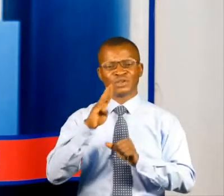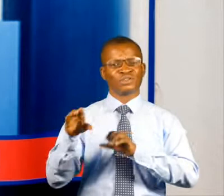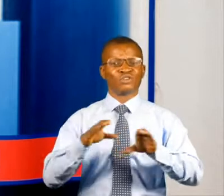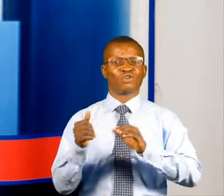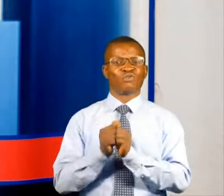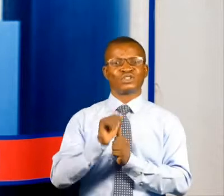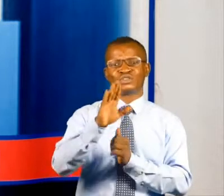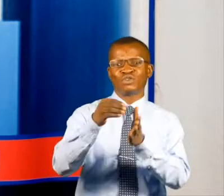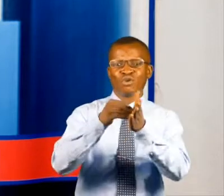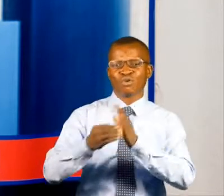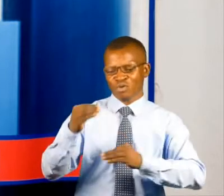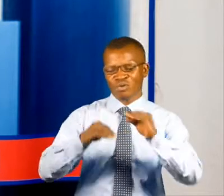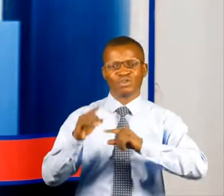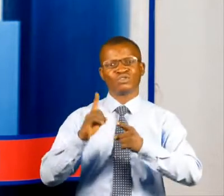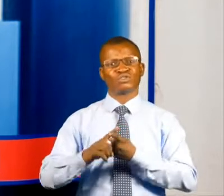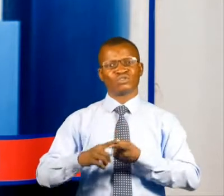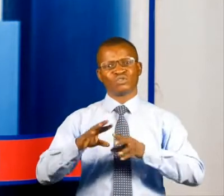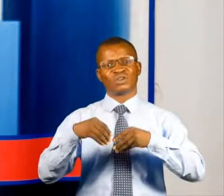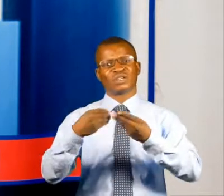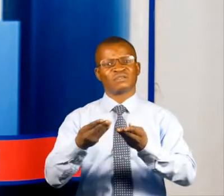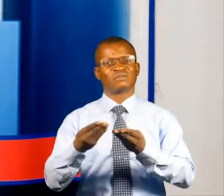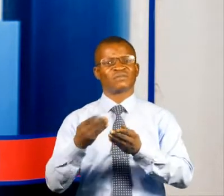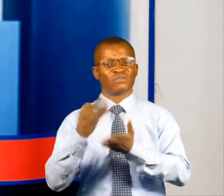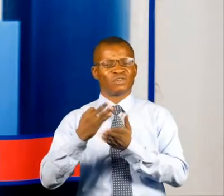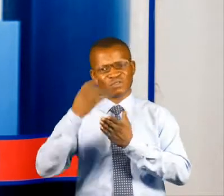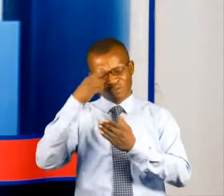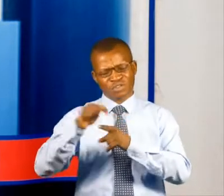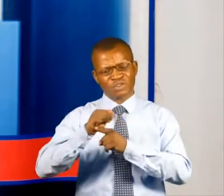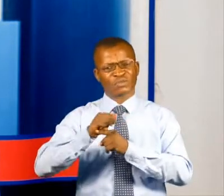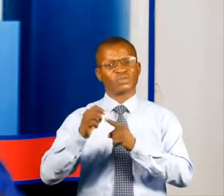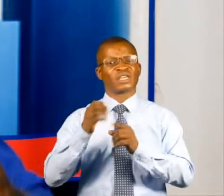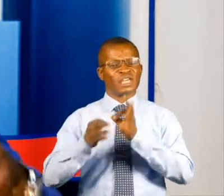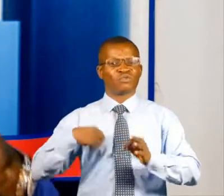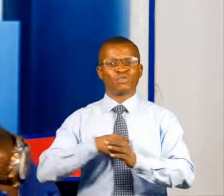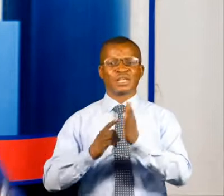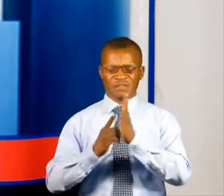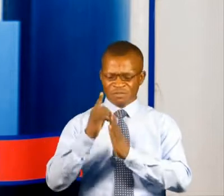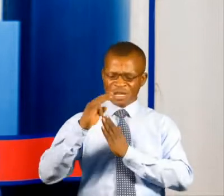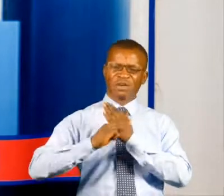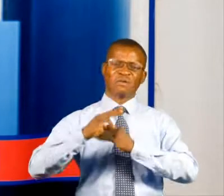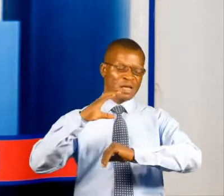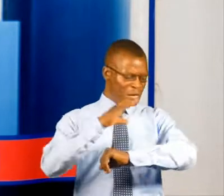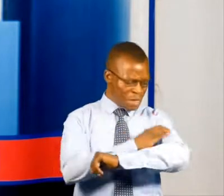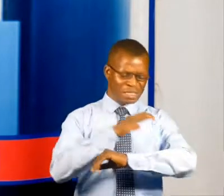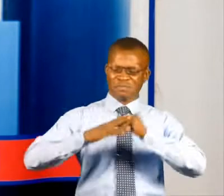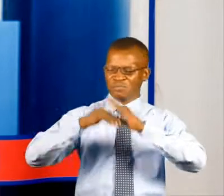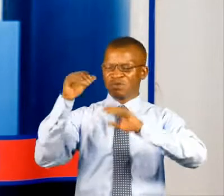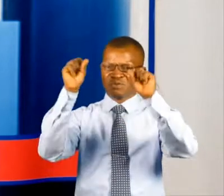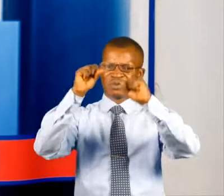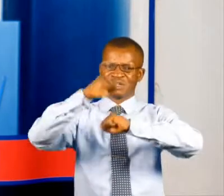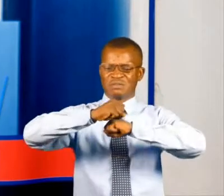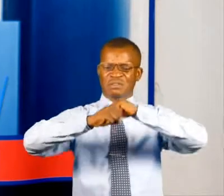that can only be done with the support of your own home government by giving you funds for training. If we mainstream, develop the capacity